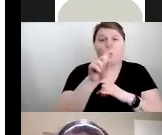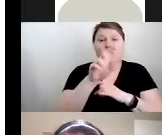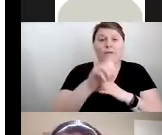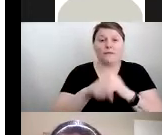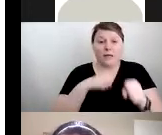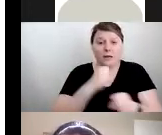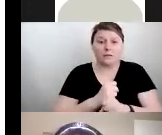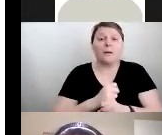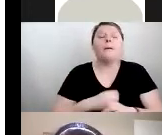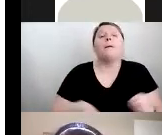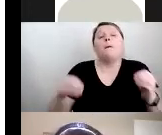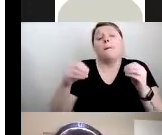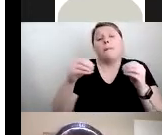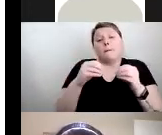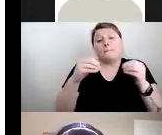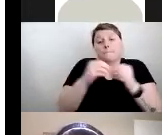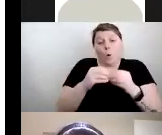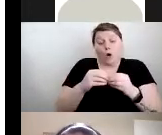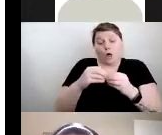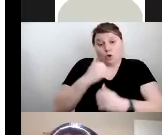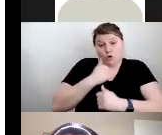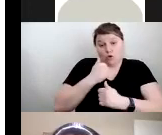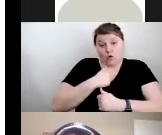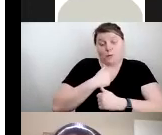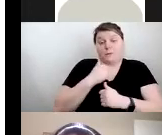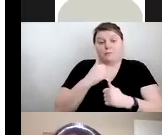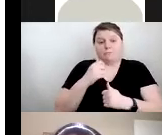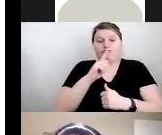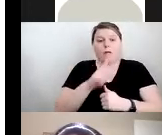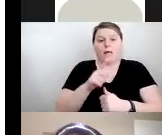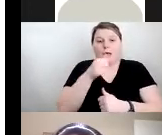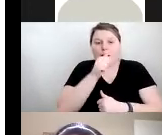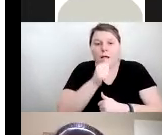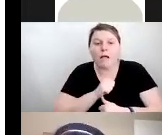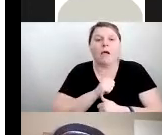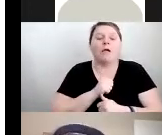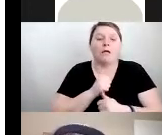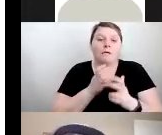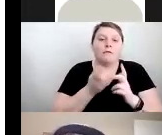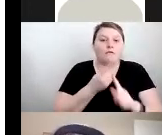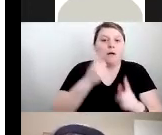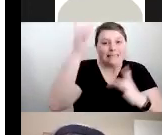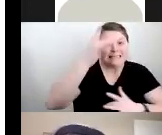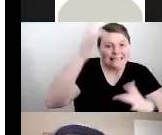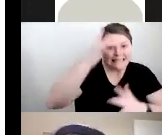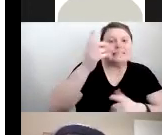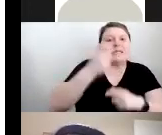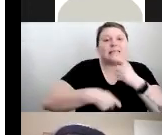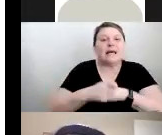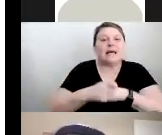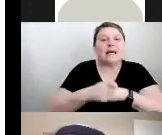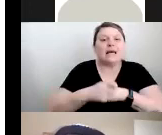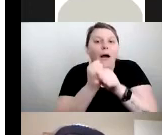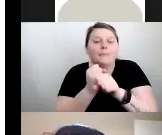from infectious diseases than bullets or bombs. So the US government, the US military figured this out, and